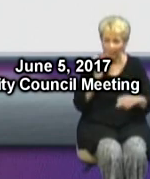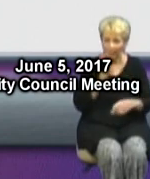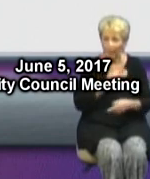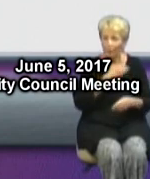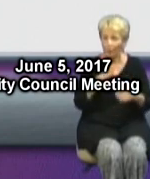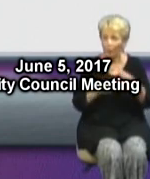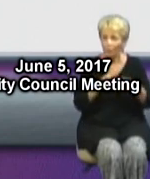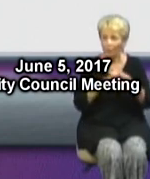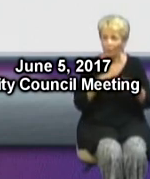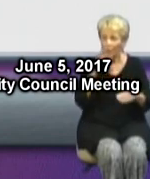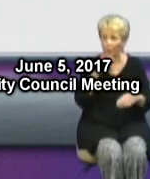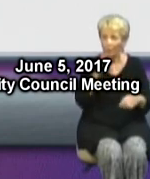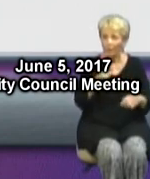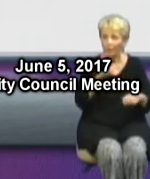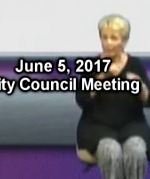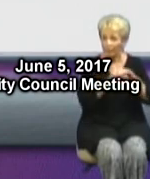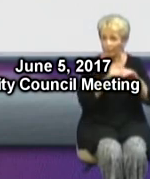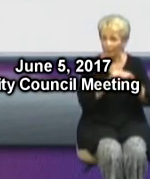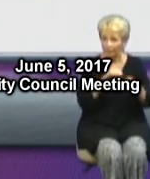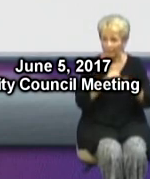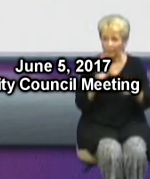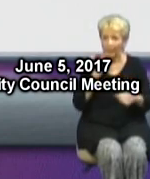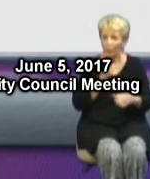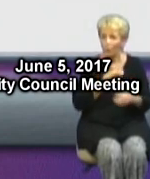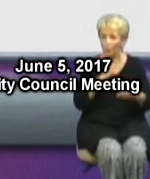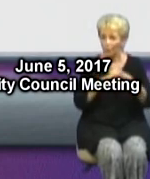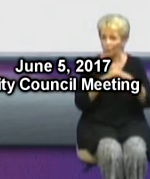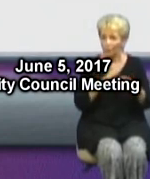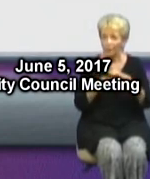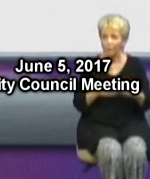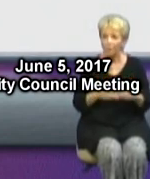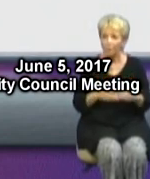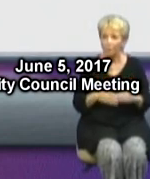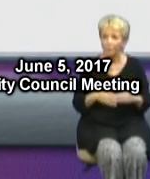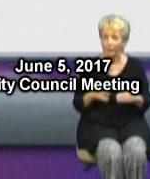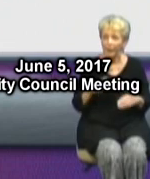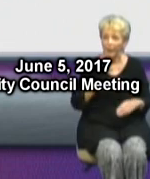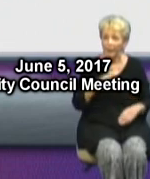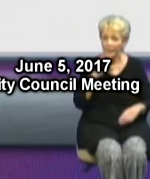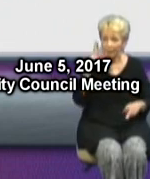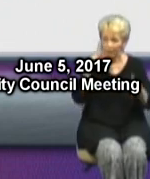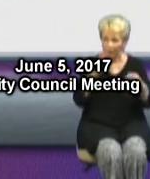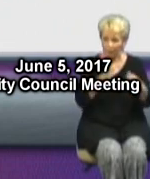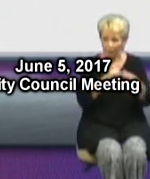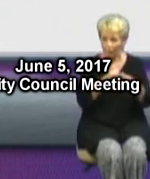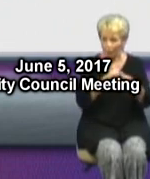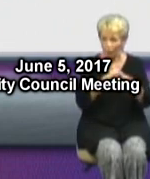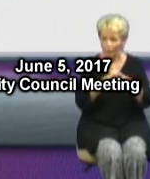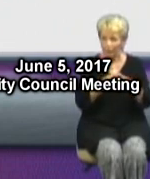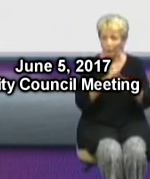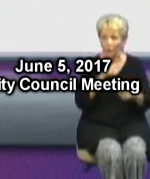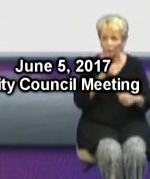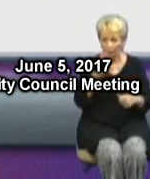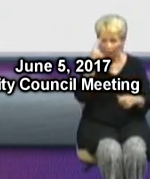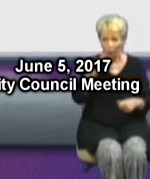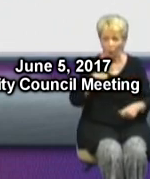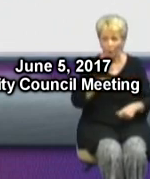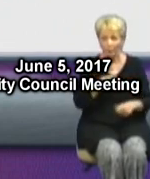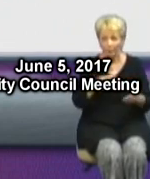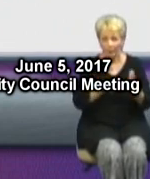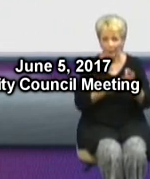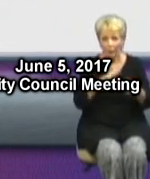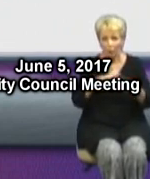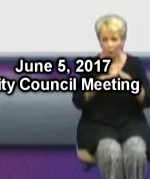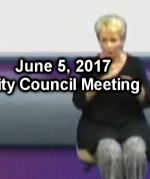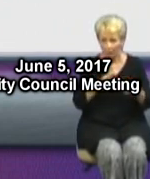community, people that invest in our community. So I said people first really for us means